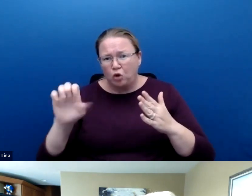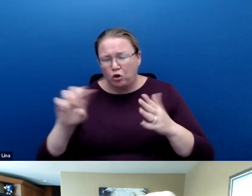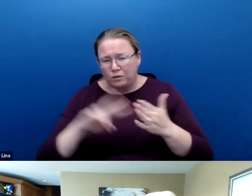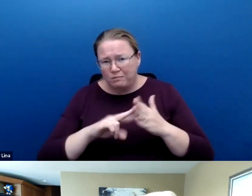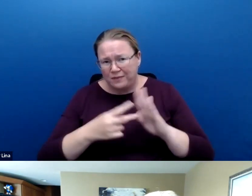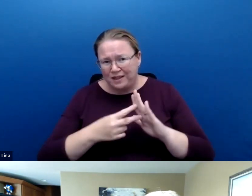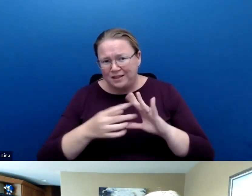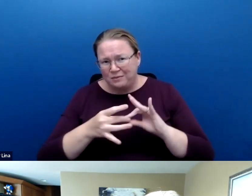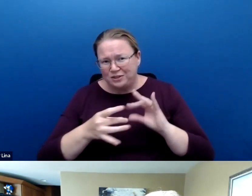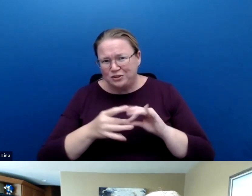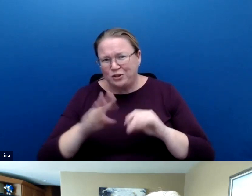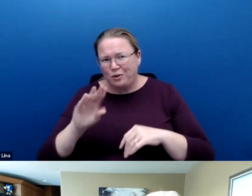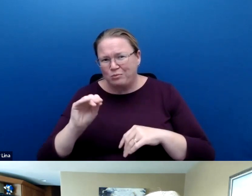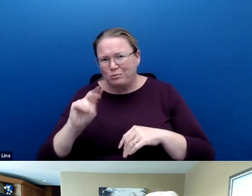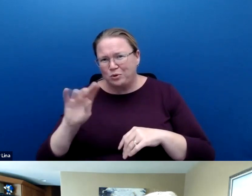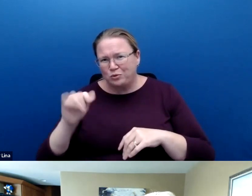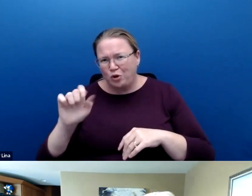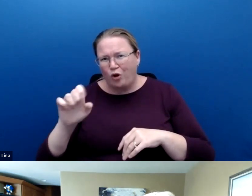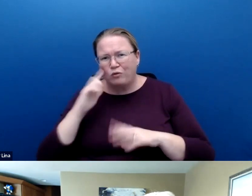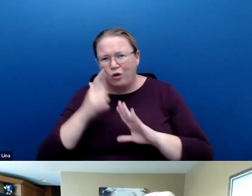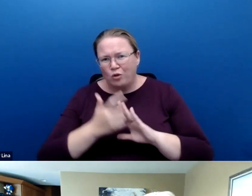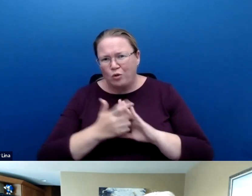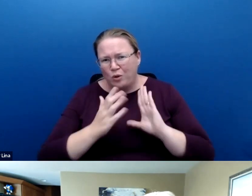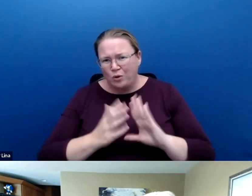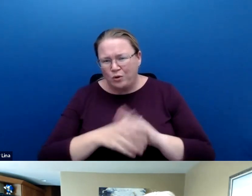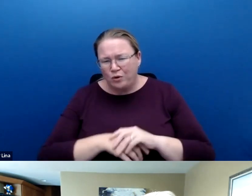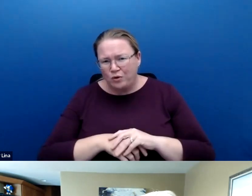You mentioned it, a boondoggle for a third-rate lawyer.